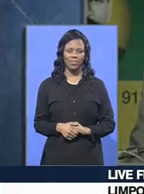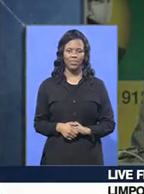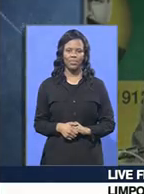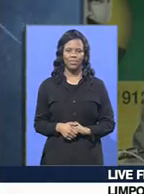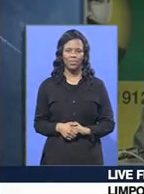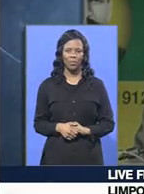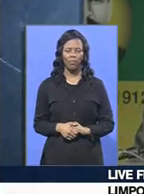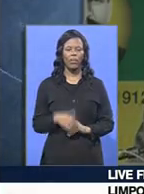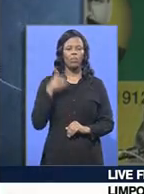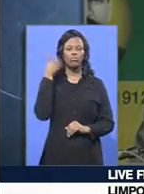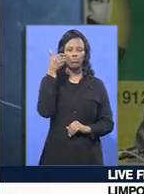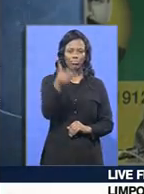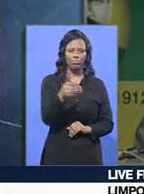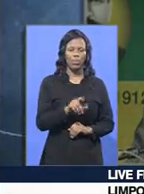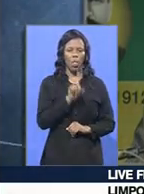In